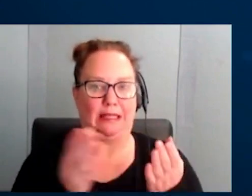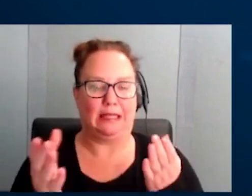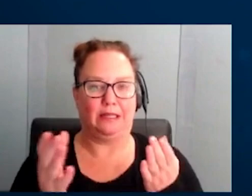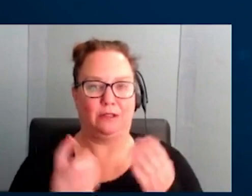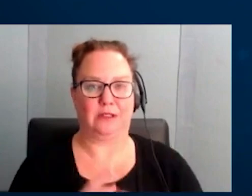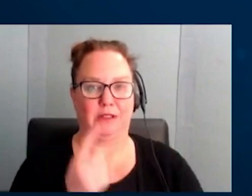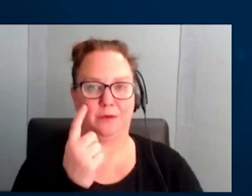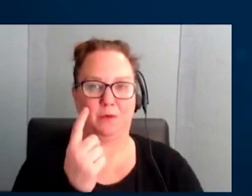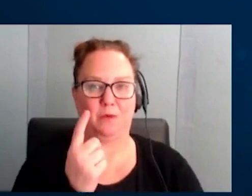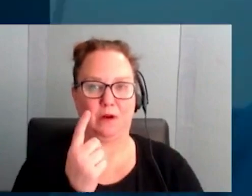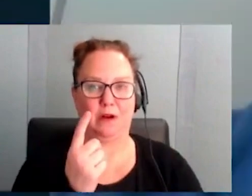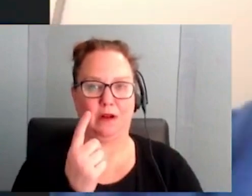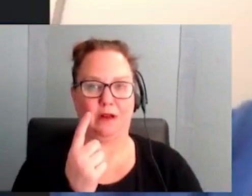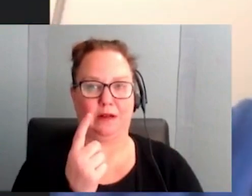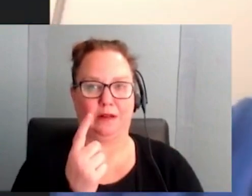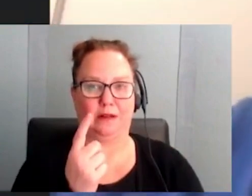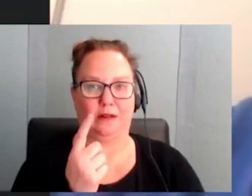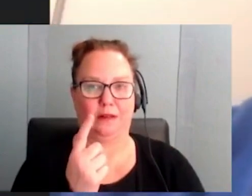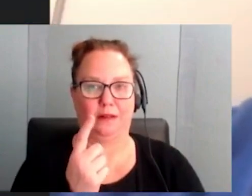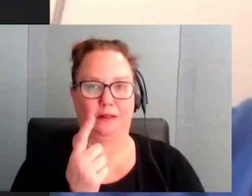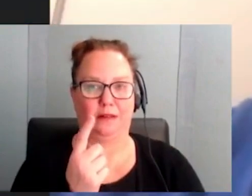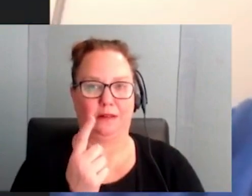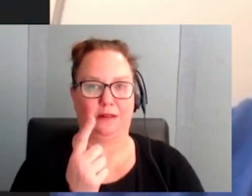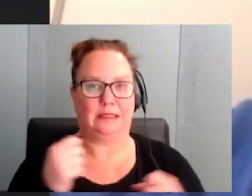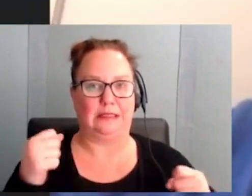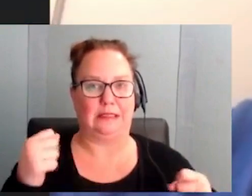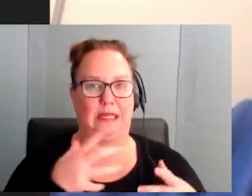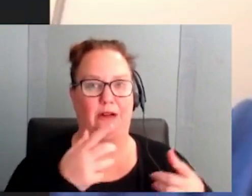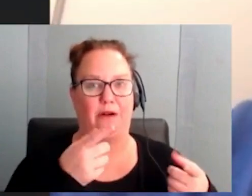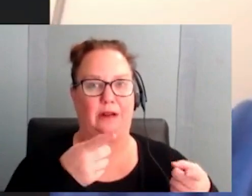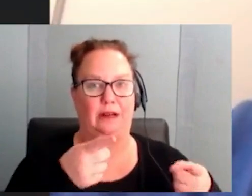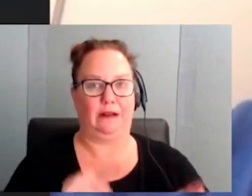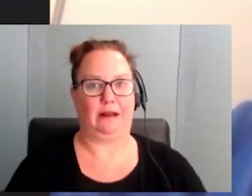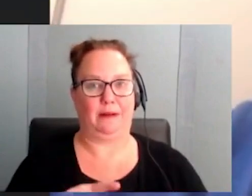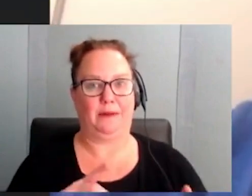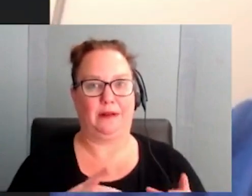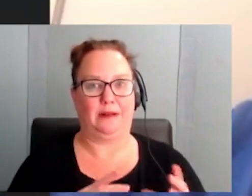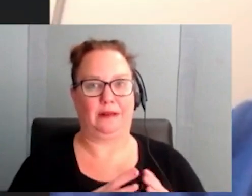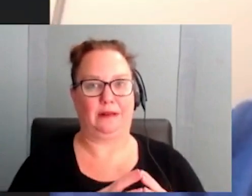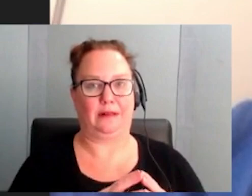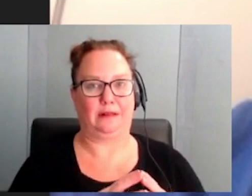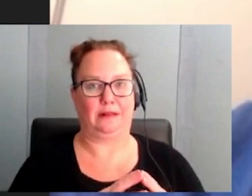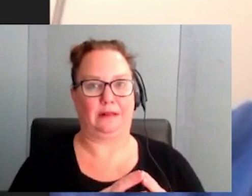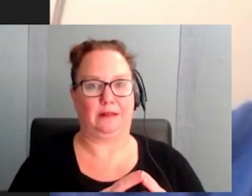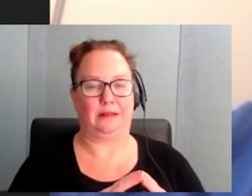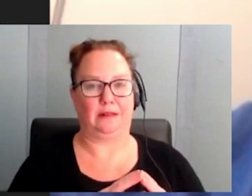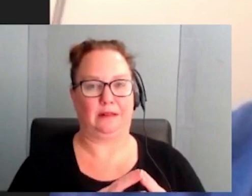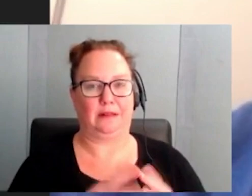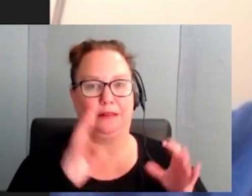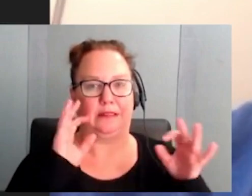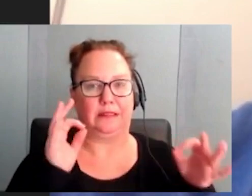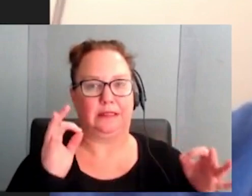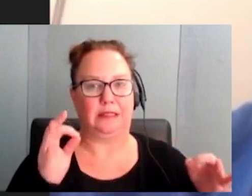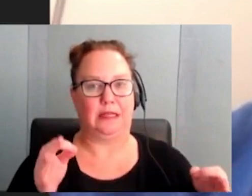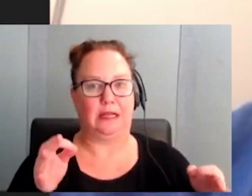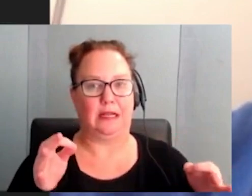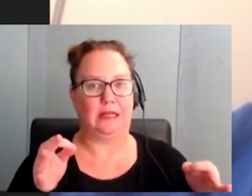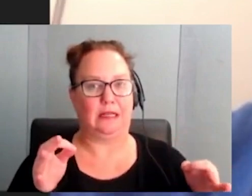one it was just a scary event that I had, and then just decided to really take